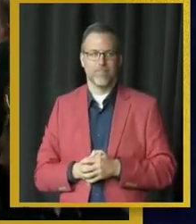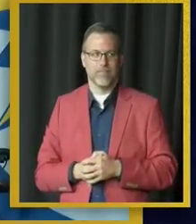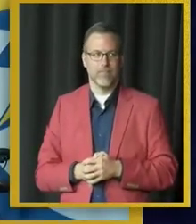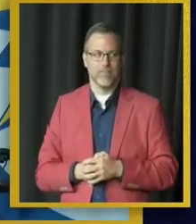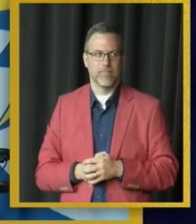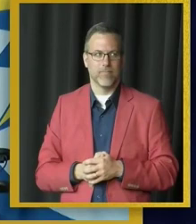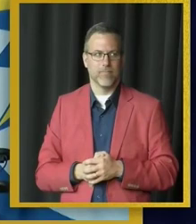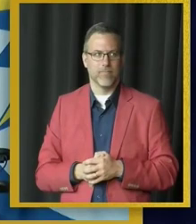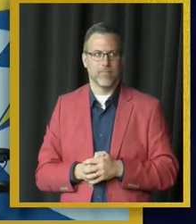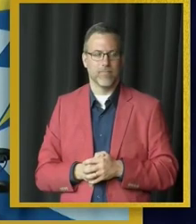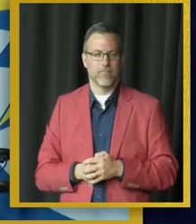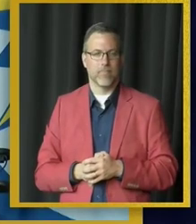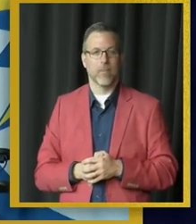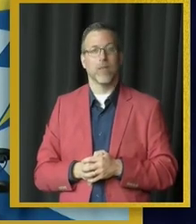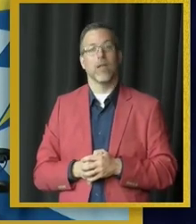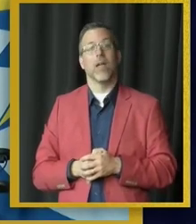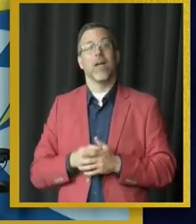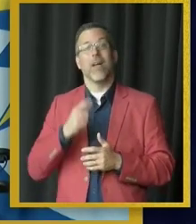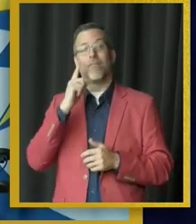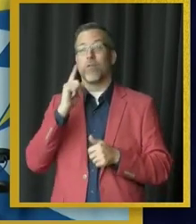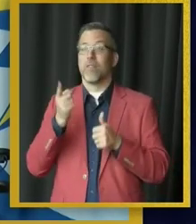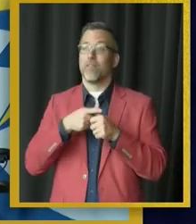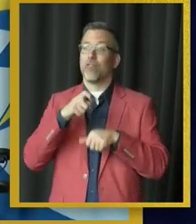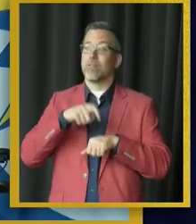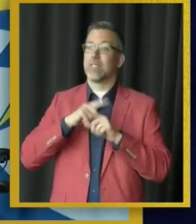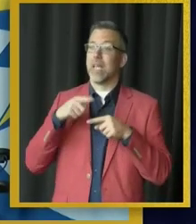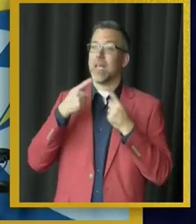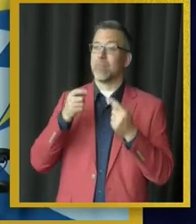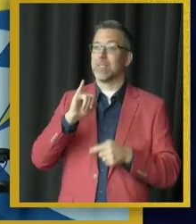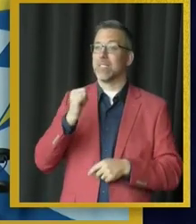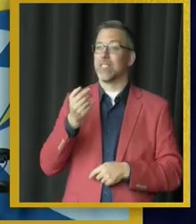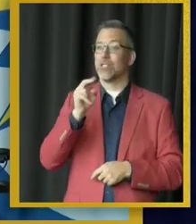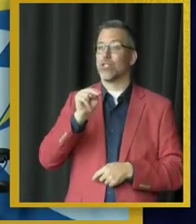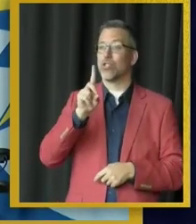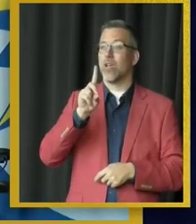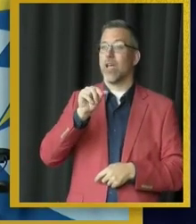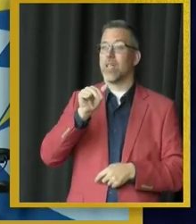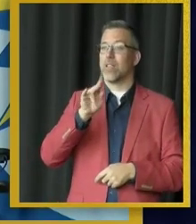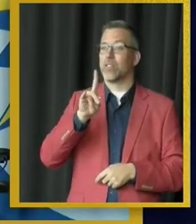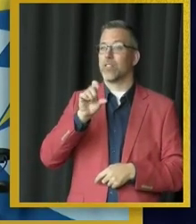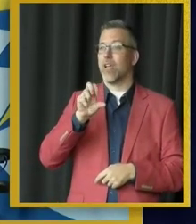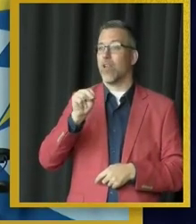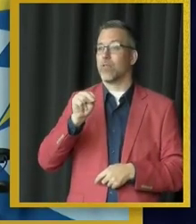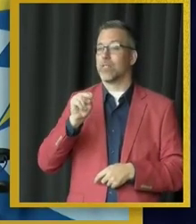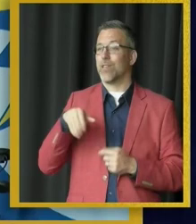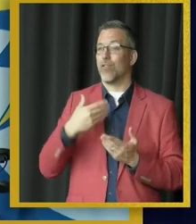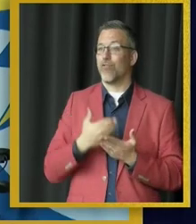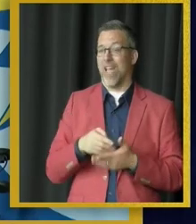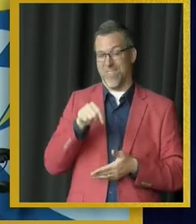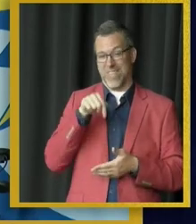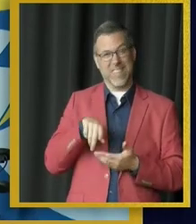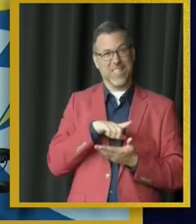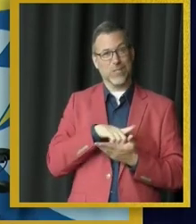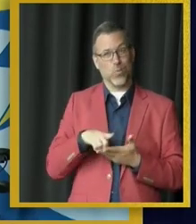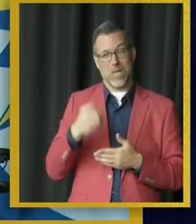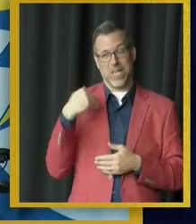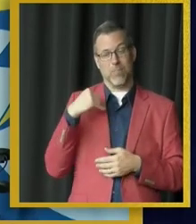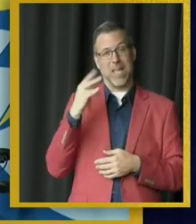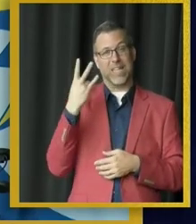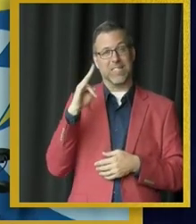And perhaps for the first time since John Donaldson arrived here on this actual week back in